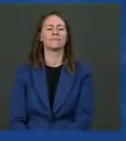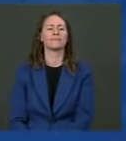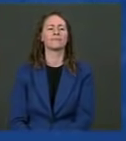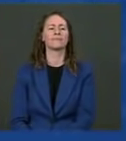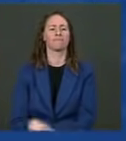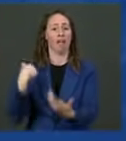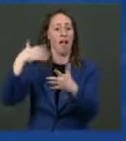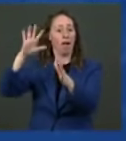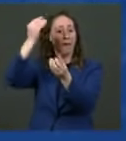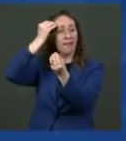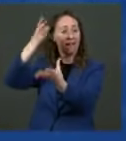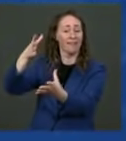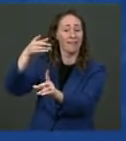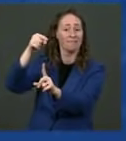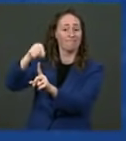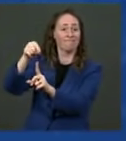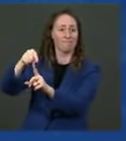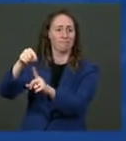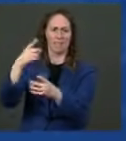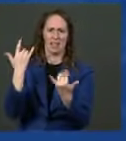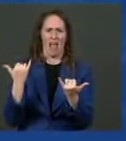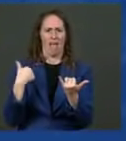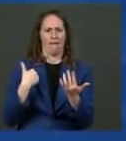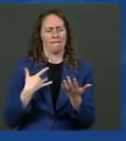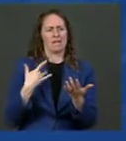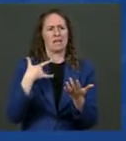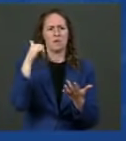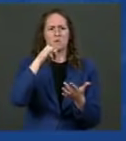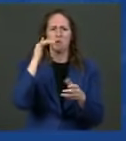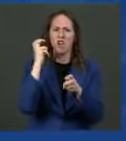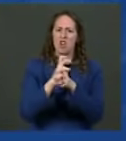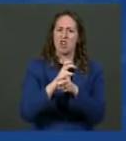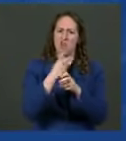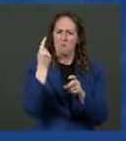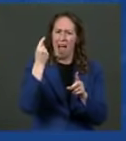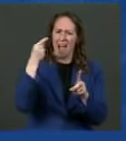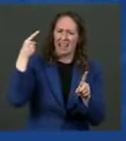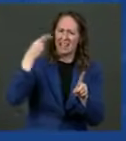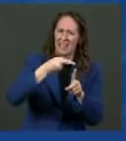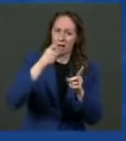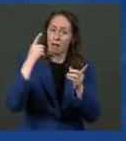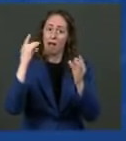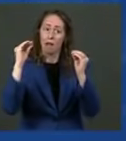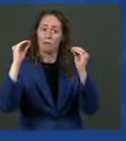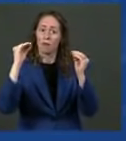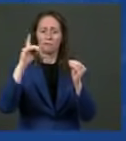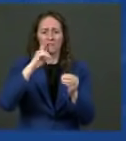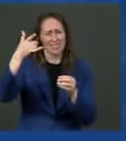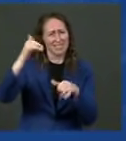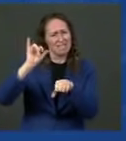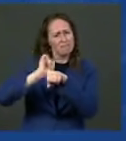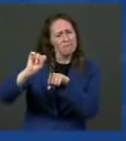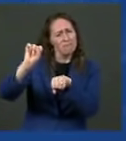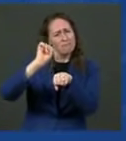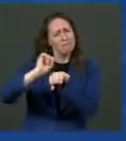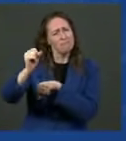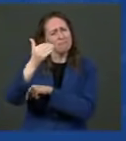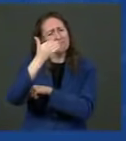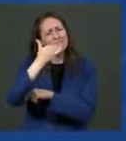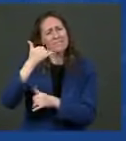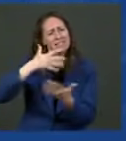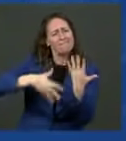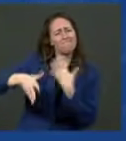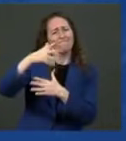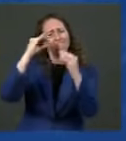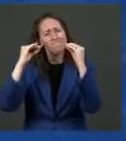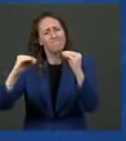the harder job than about anything I can think of. But thank you. You're doing a heck of a job. We know the start of a school year is an excellent time